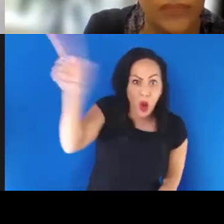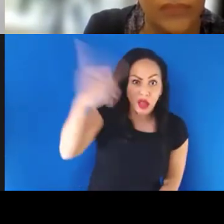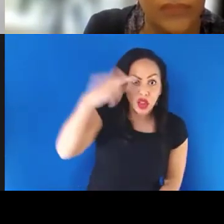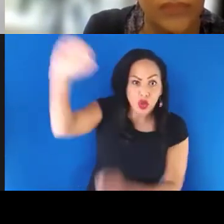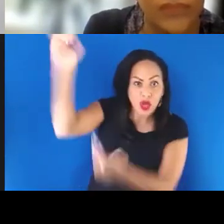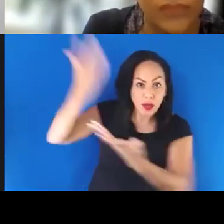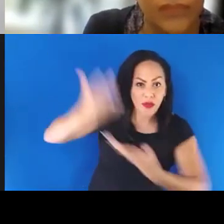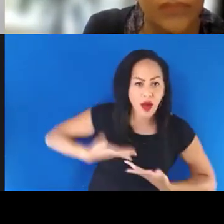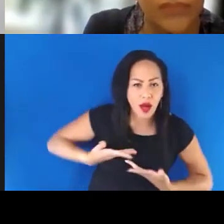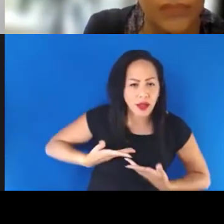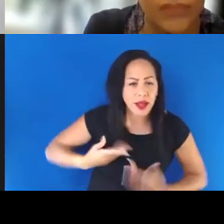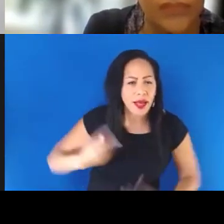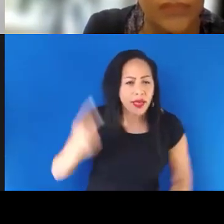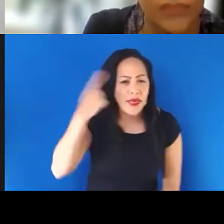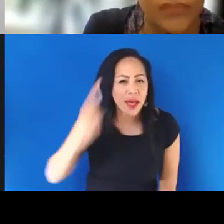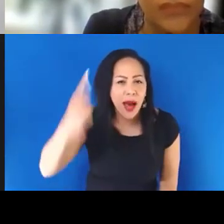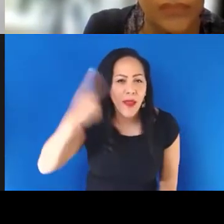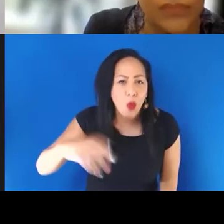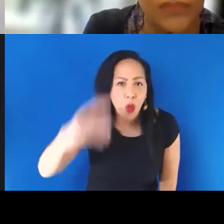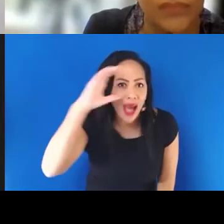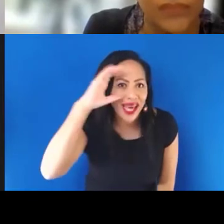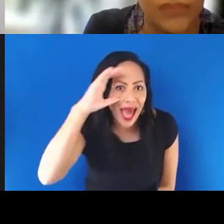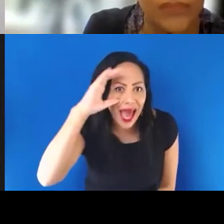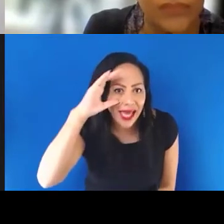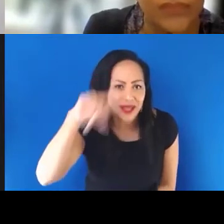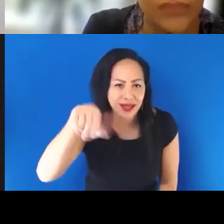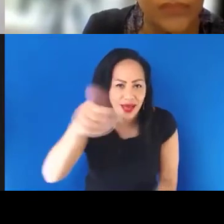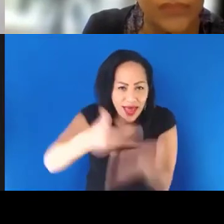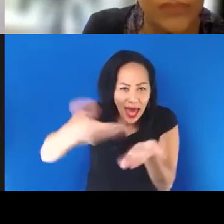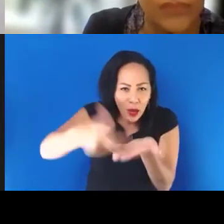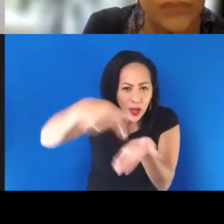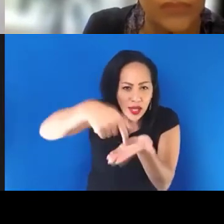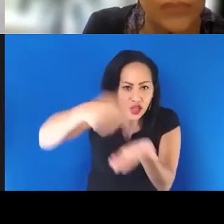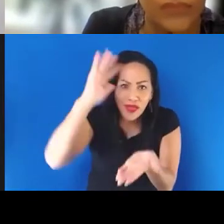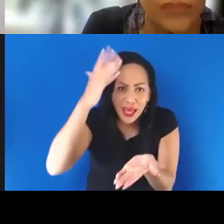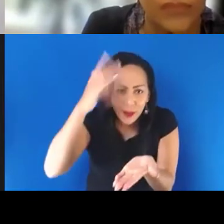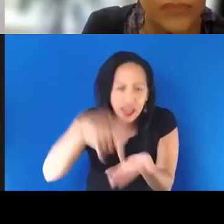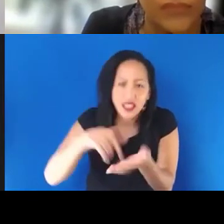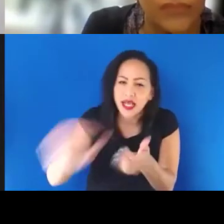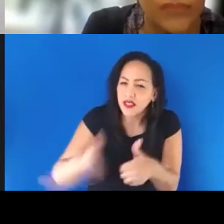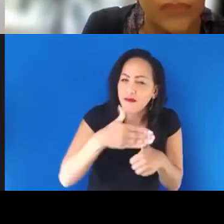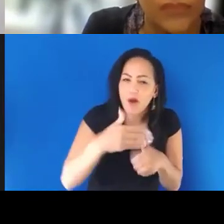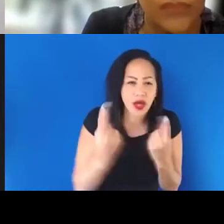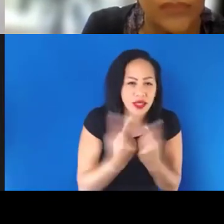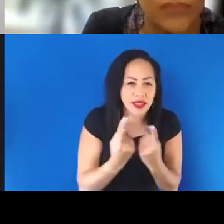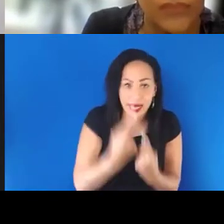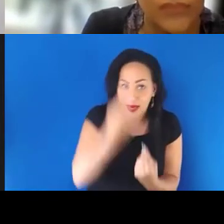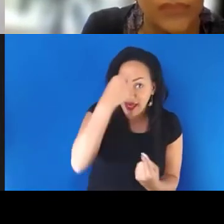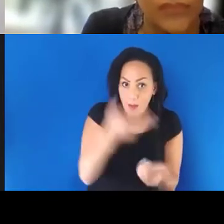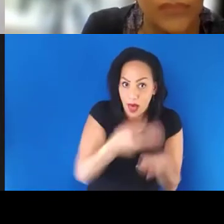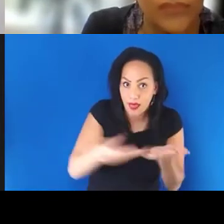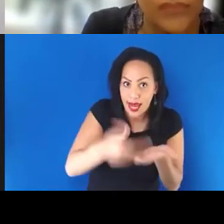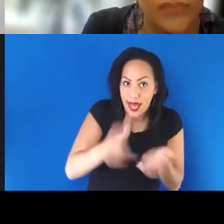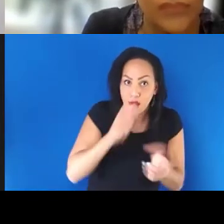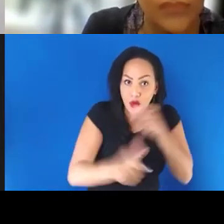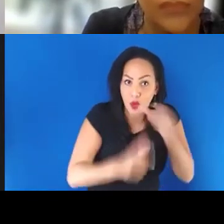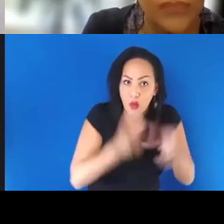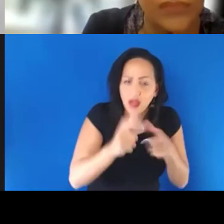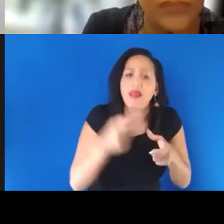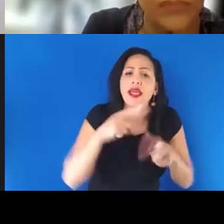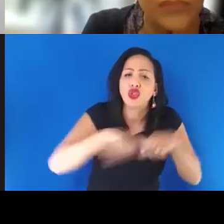in the language and also in the images, I think that is the first thing to do. And then finding alternative